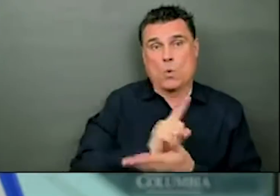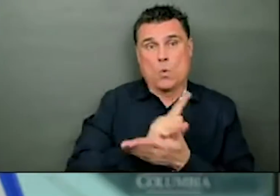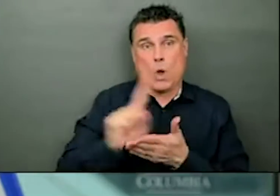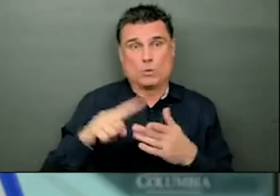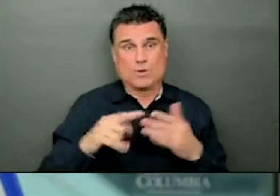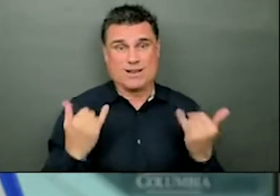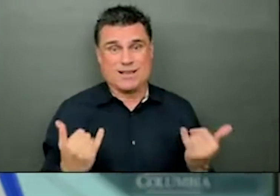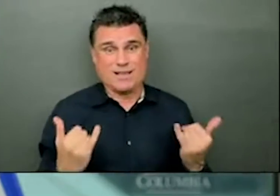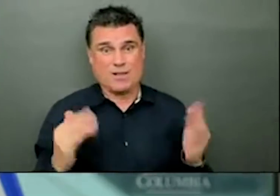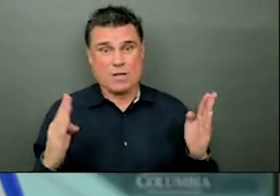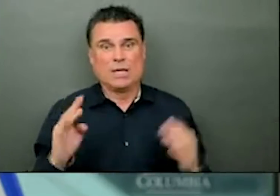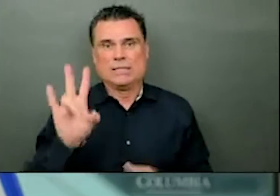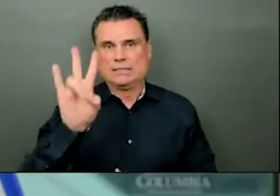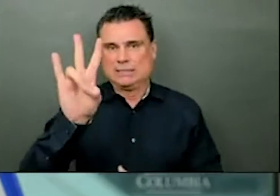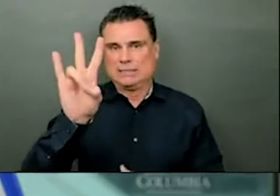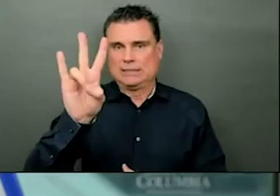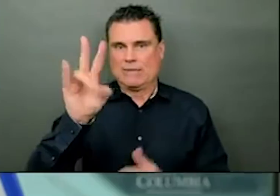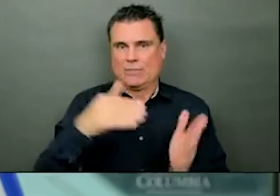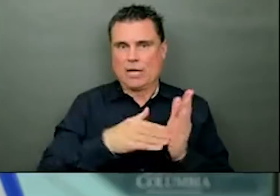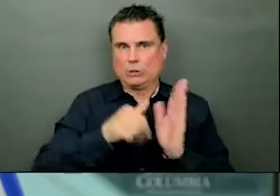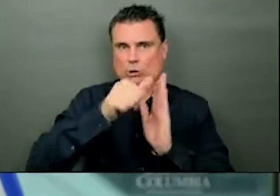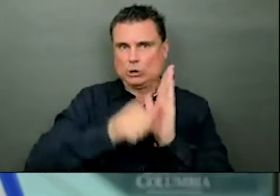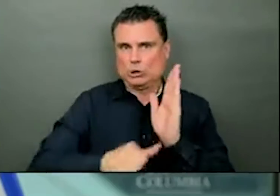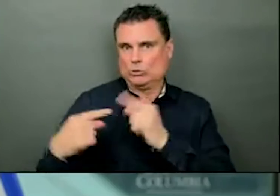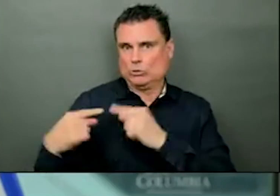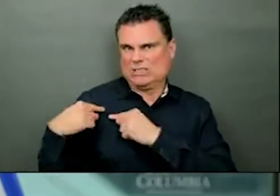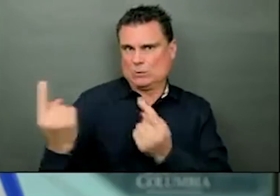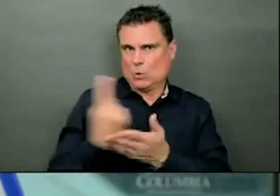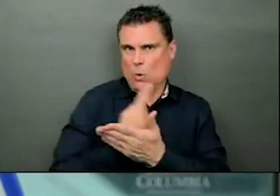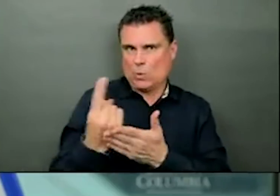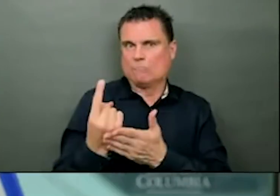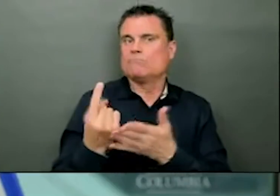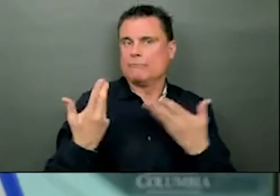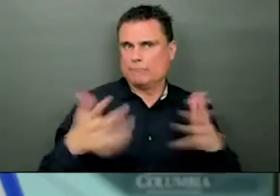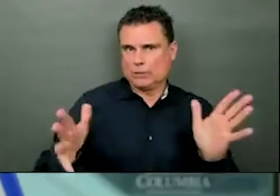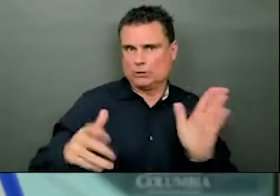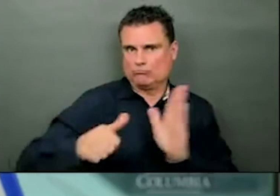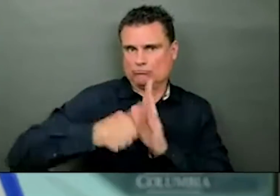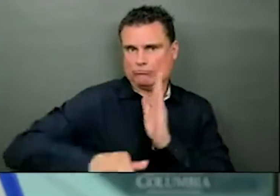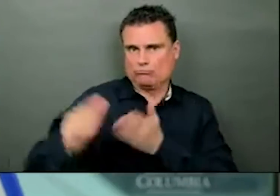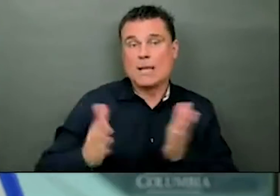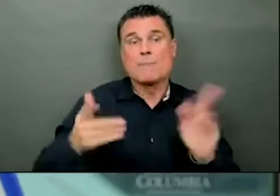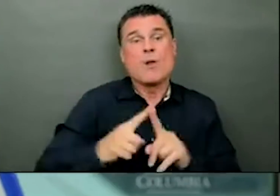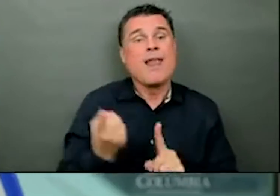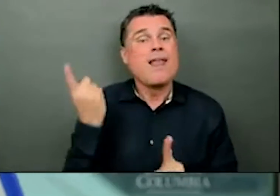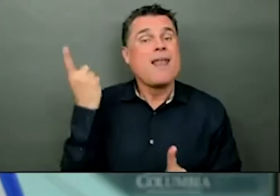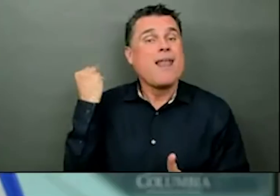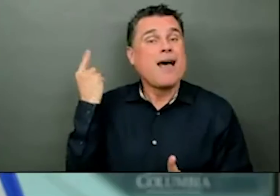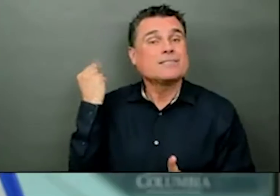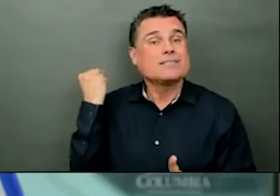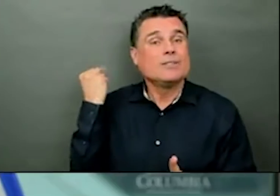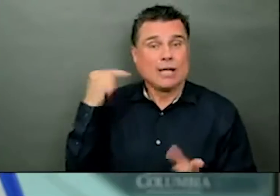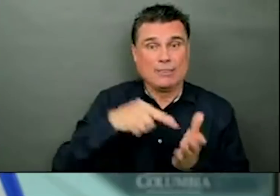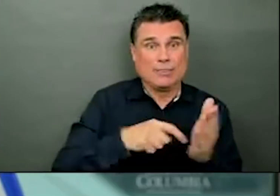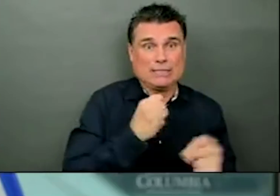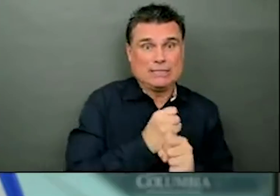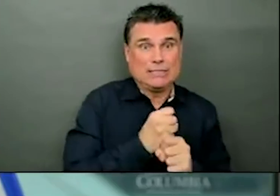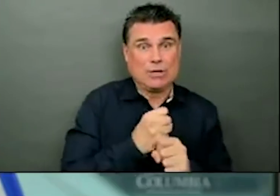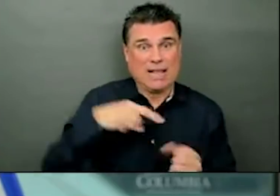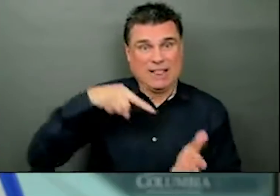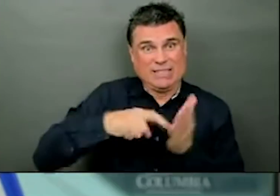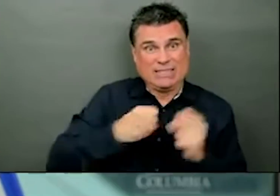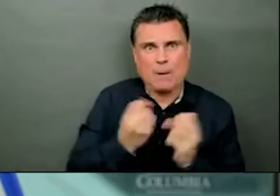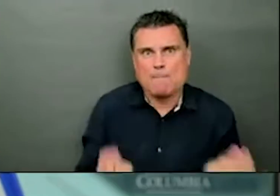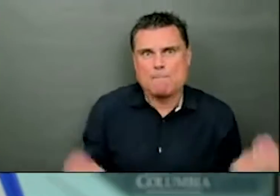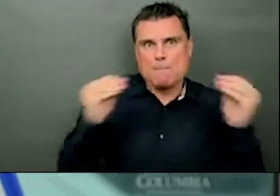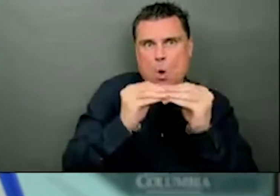7,314, or 165 more surgeries than in the same year last year. And we are so appreciative for everyone who's worked on this initiative